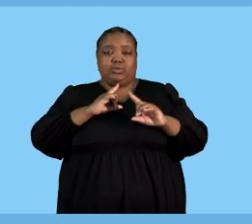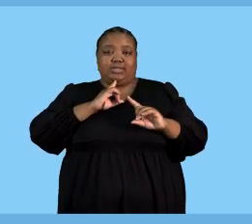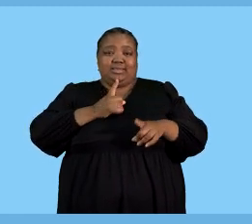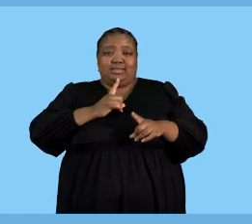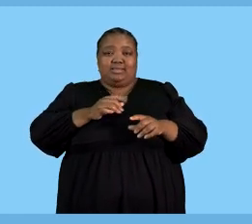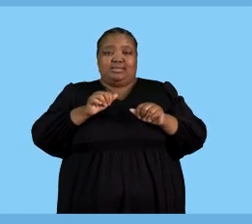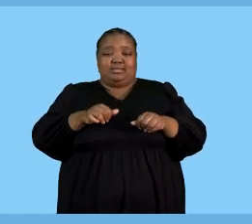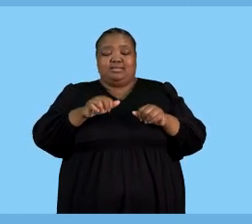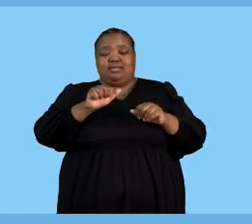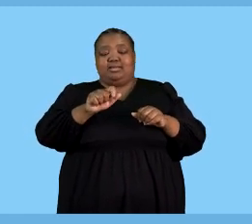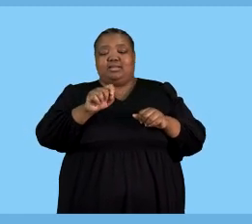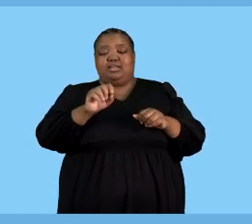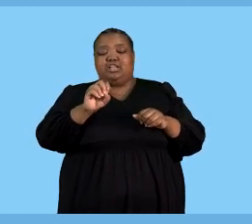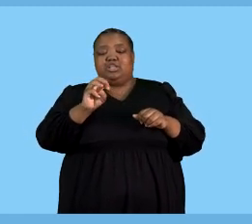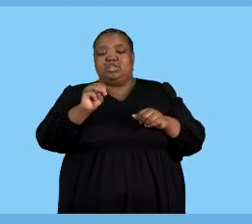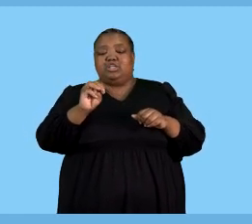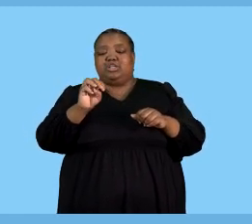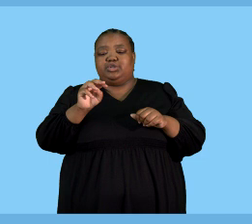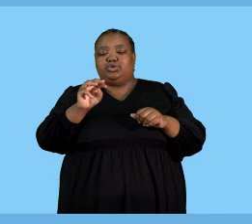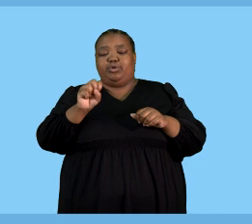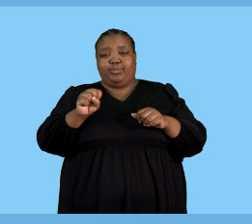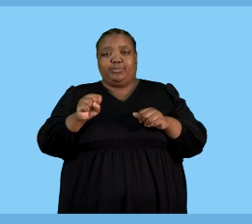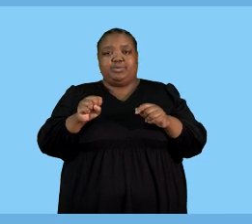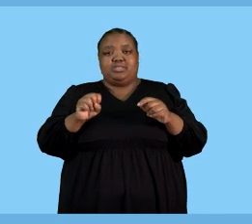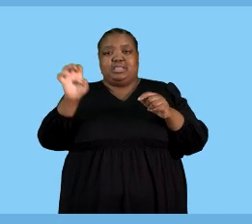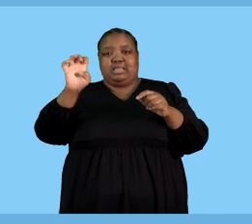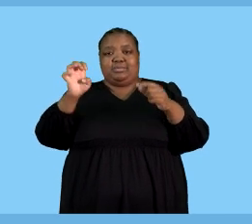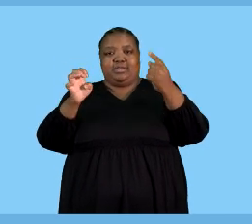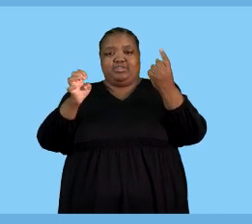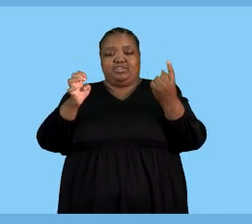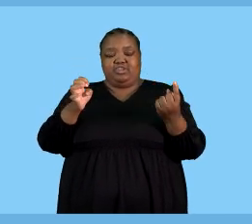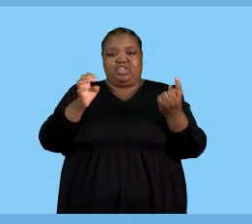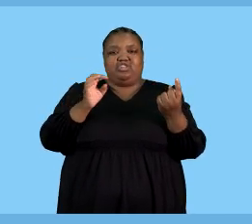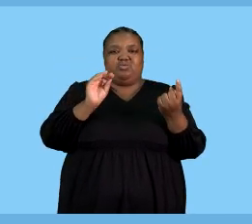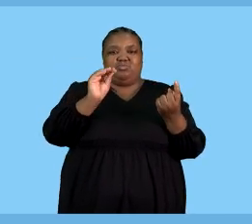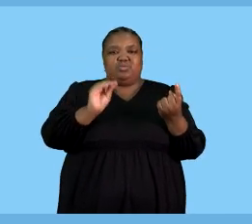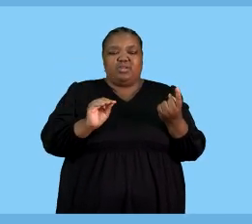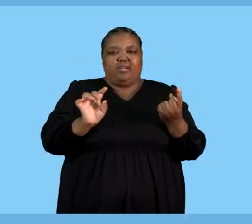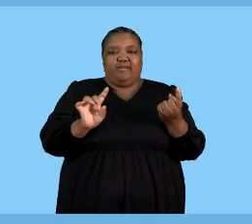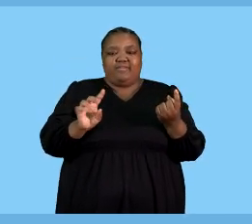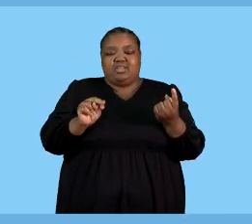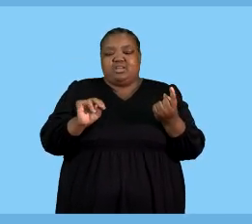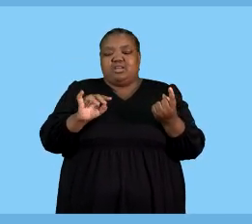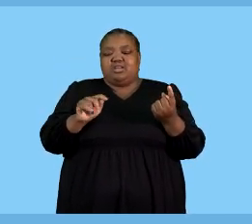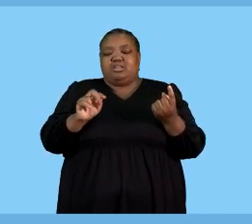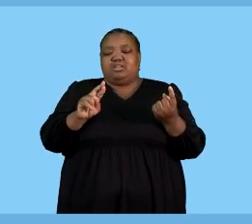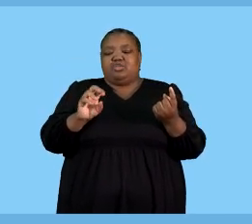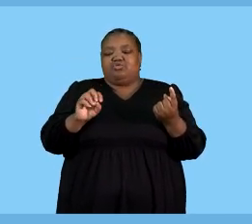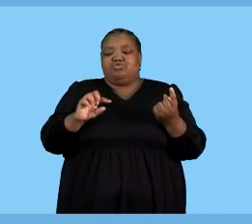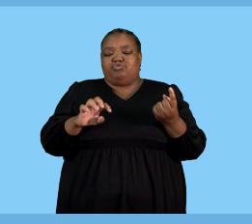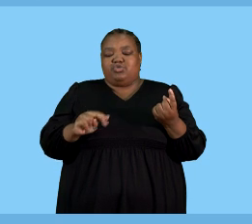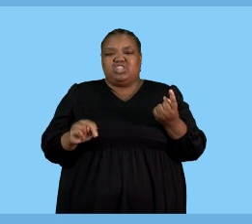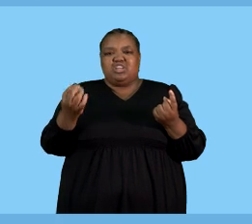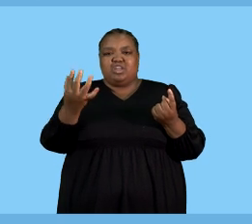now answering this question, it says, how many atoms of each element are present in one molecule of? Nitrogen, how many